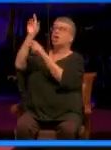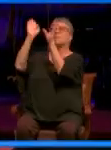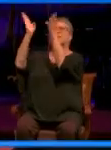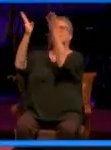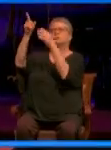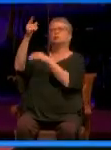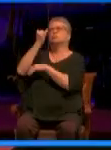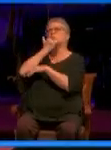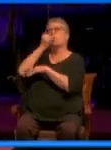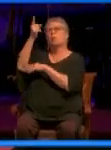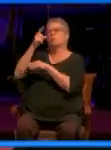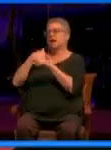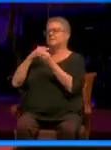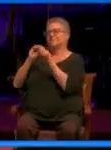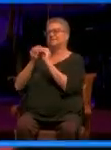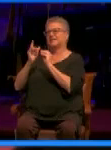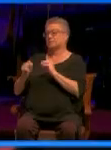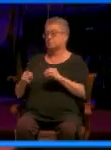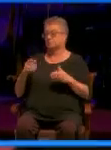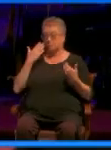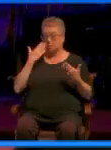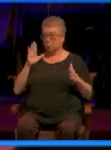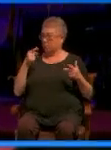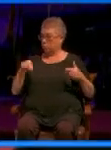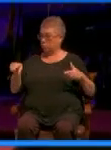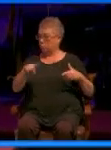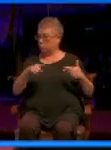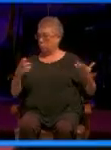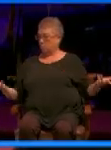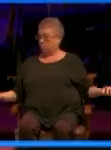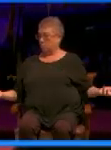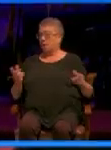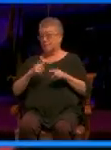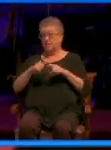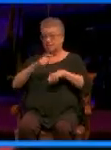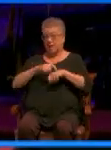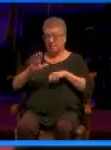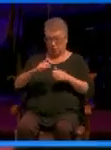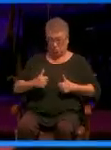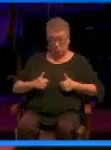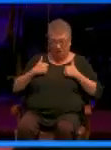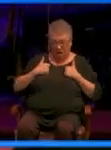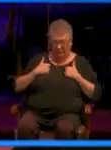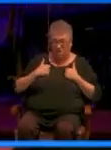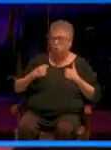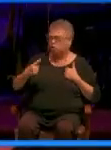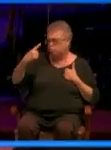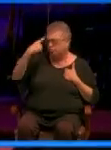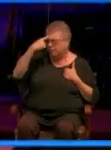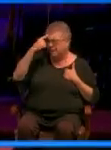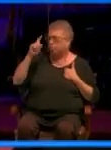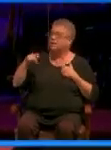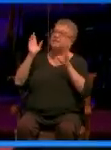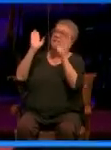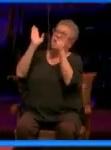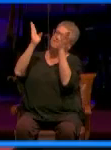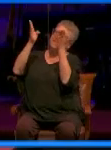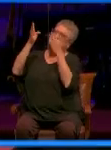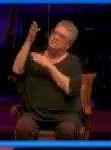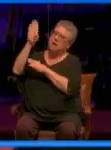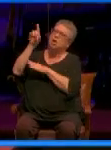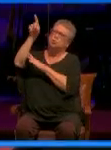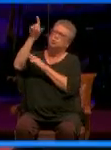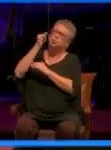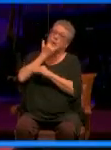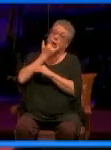to fix it. Now, I don't know about you, but if there's ever a time in your life where you think you need to convince God that God's got it